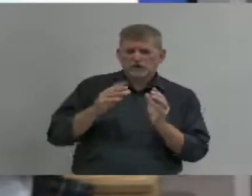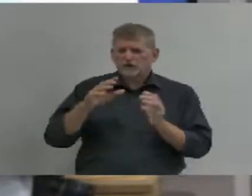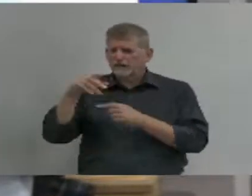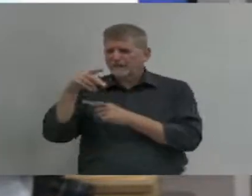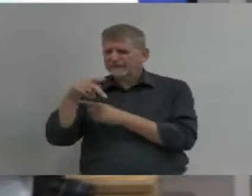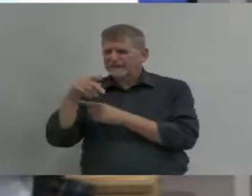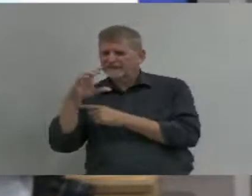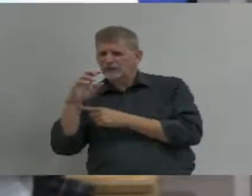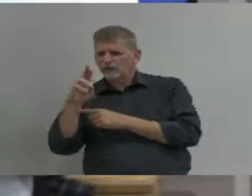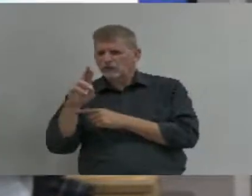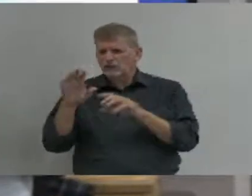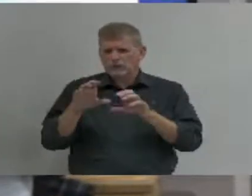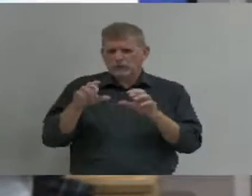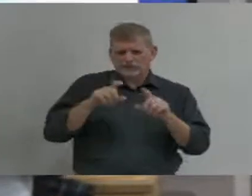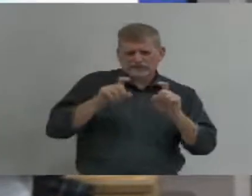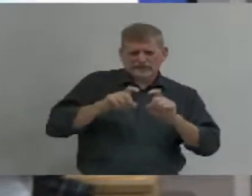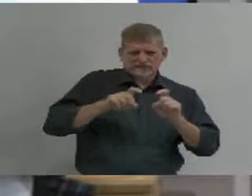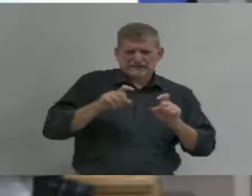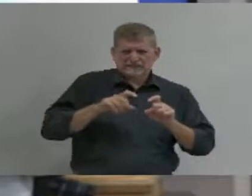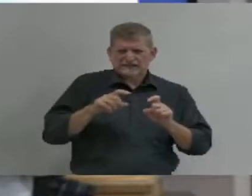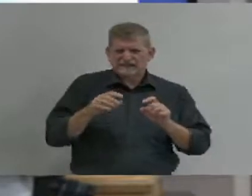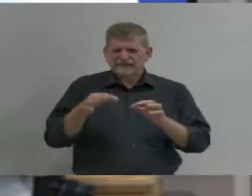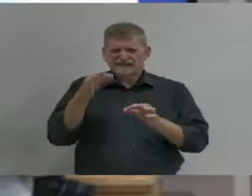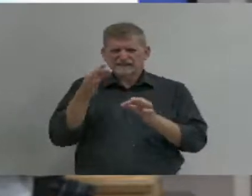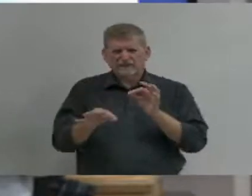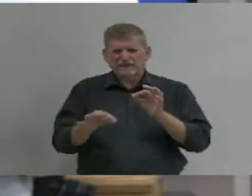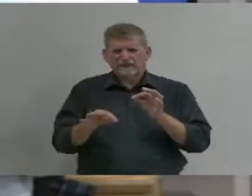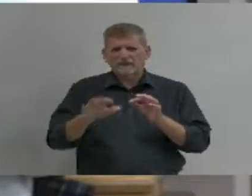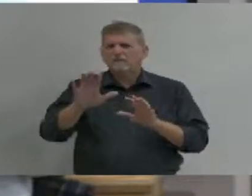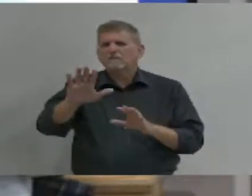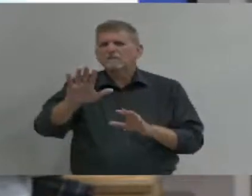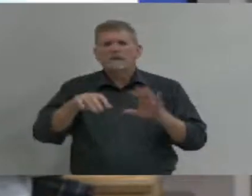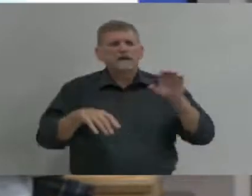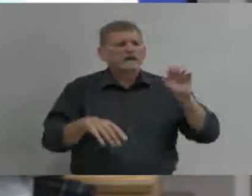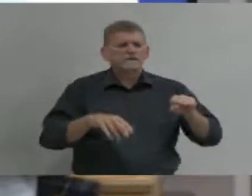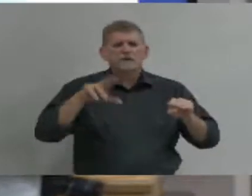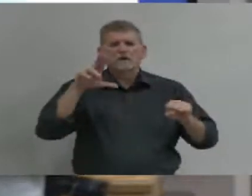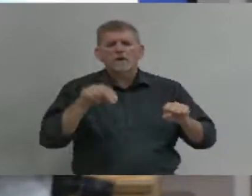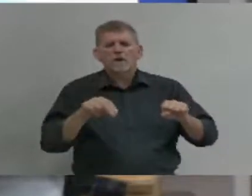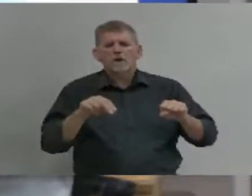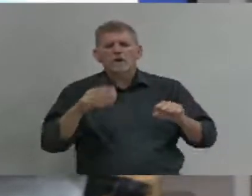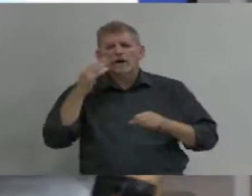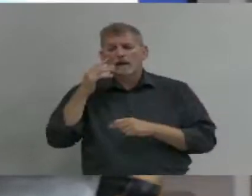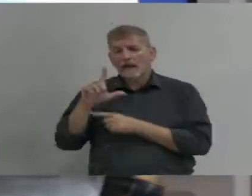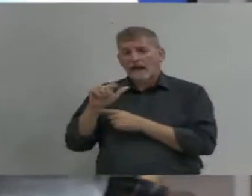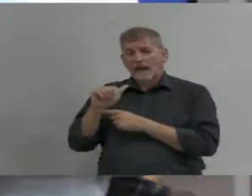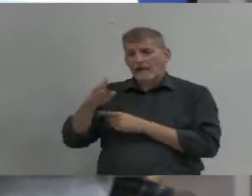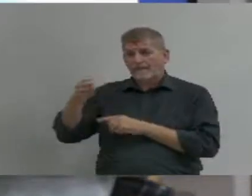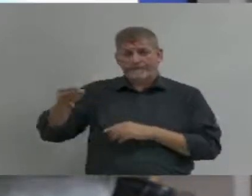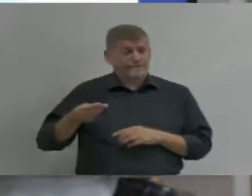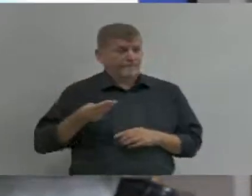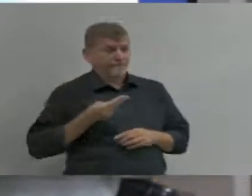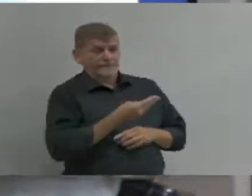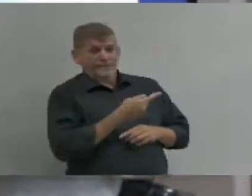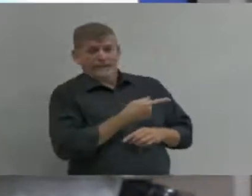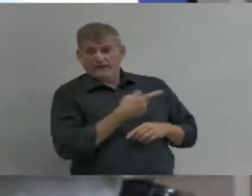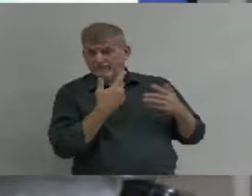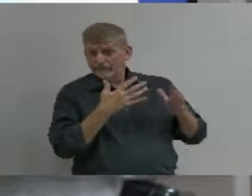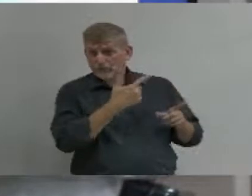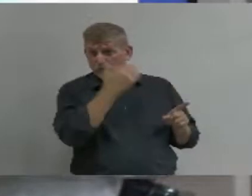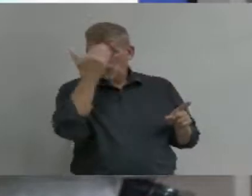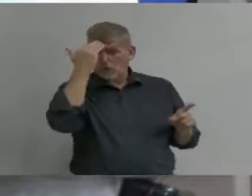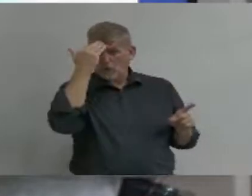simple binary test, yes or no. But actually the lab has the data to know how many copies it takes of